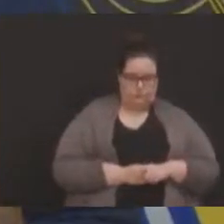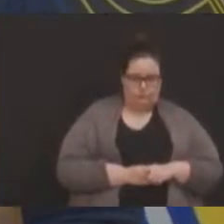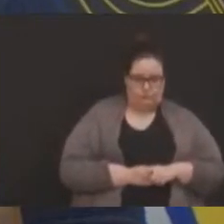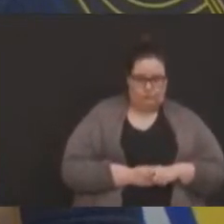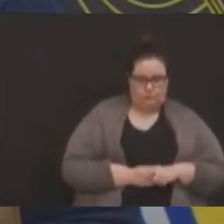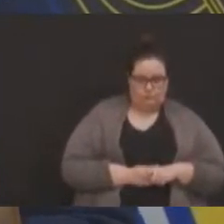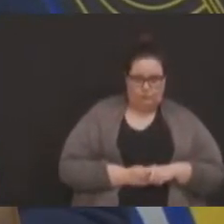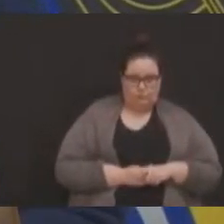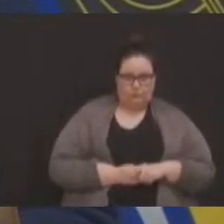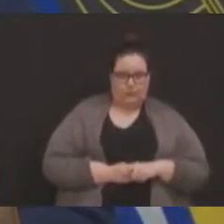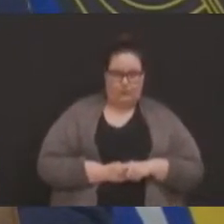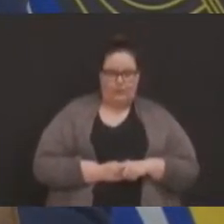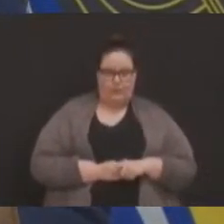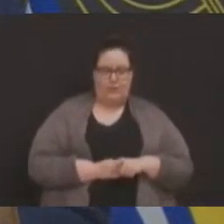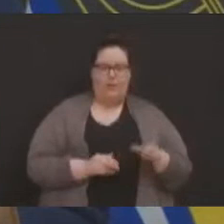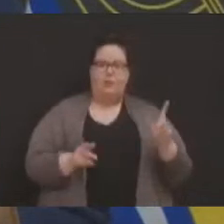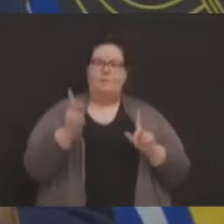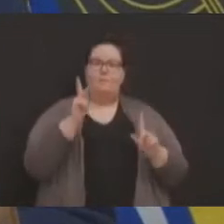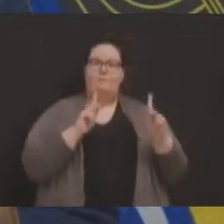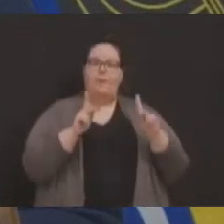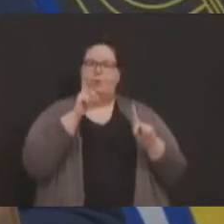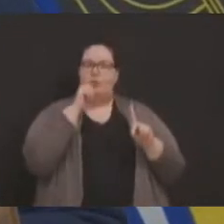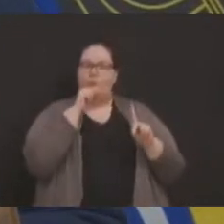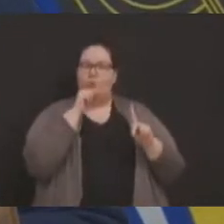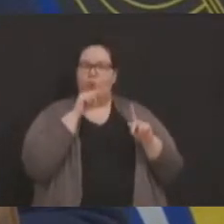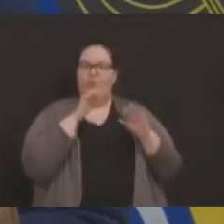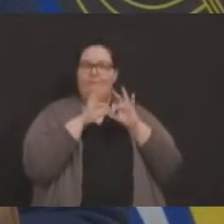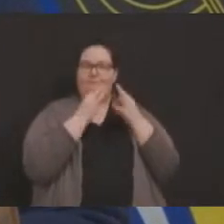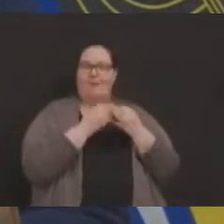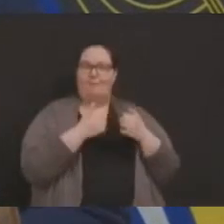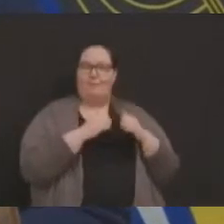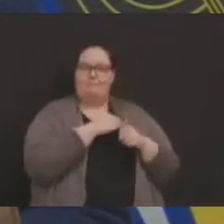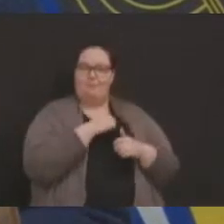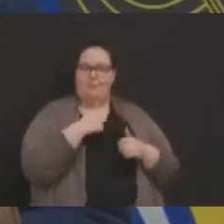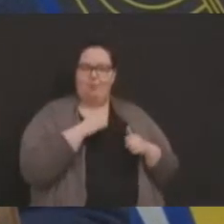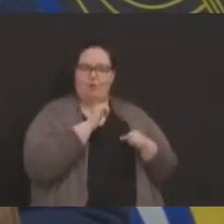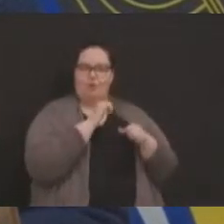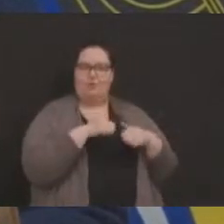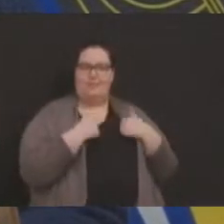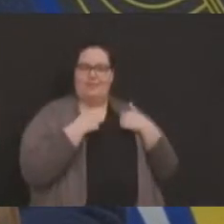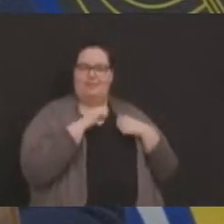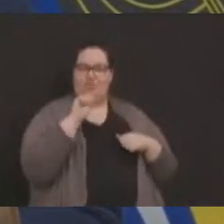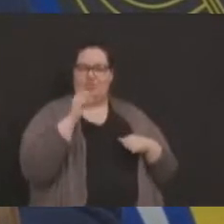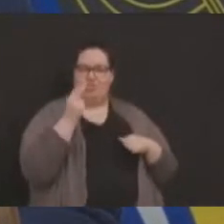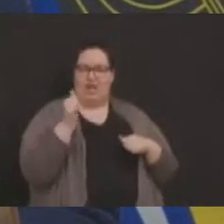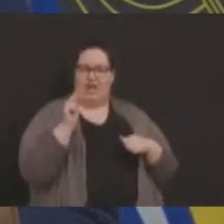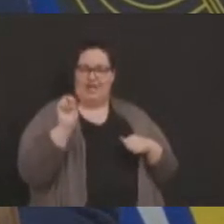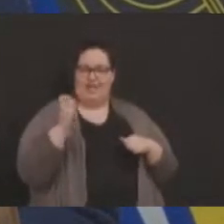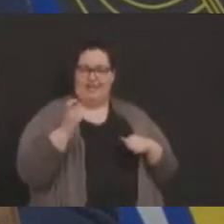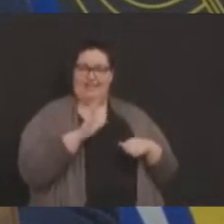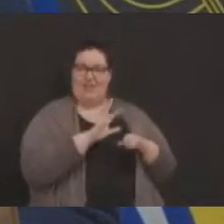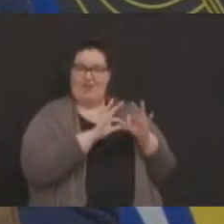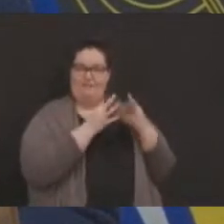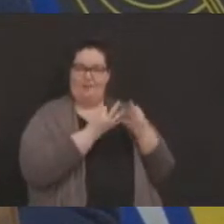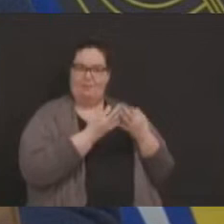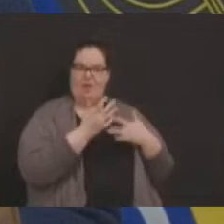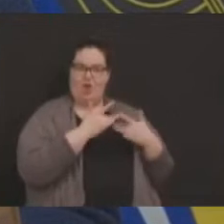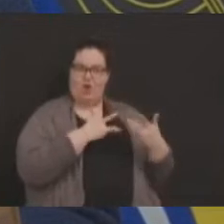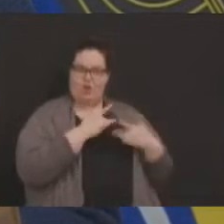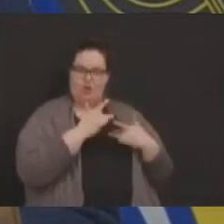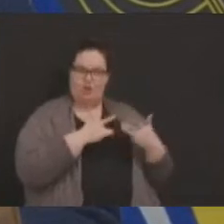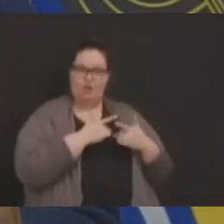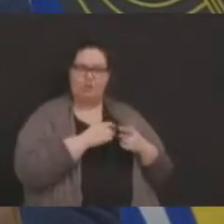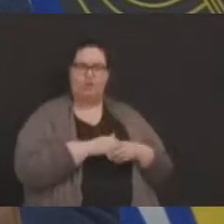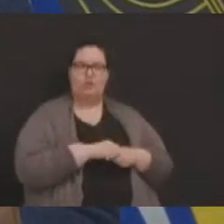It's a really difficult time for families, and I appreciate that. But there's absolutely no reason for public health to not be